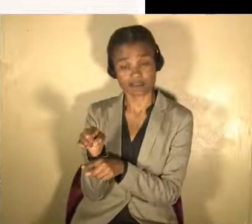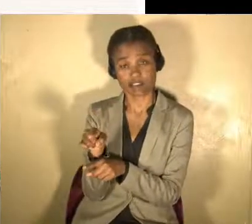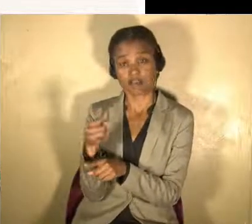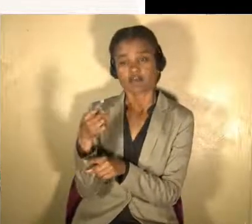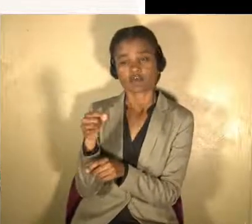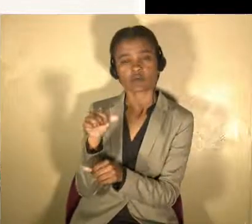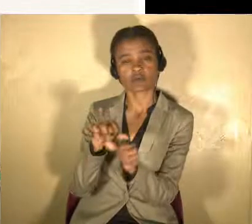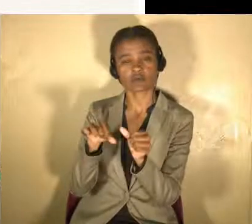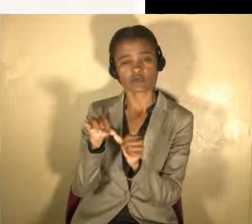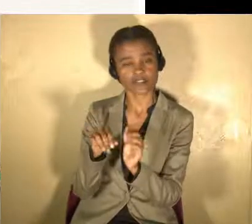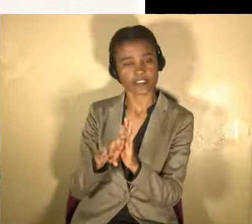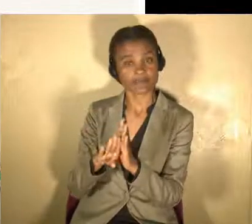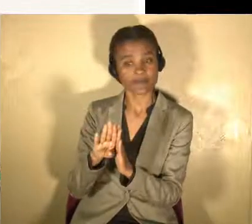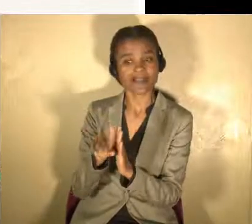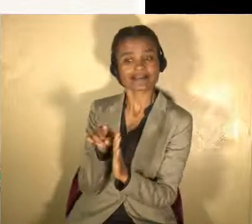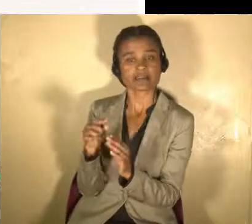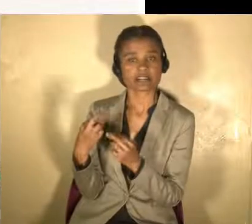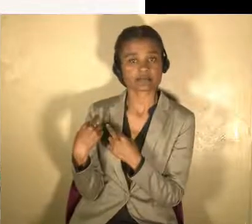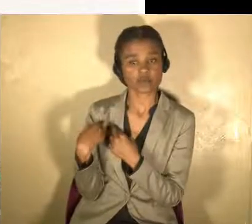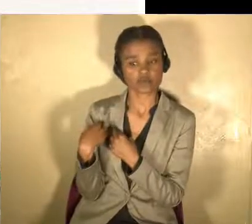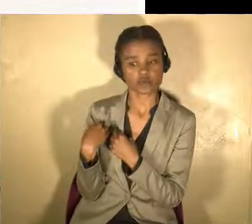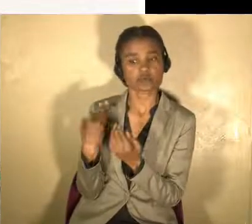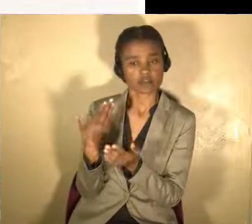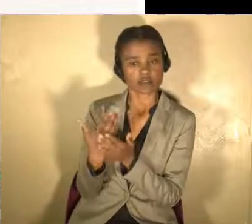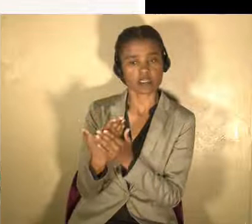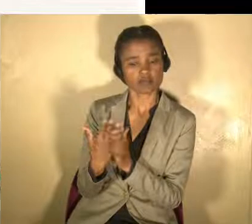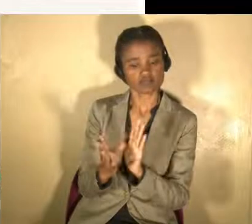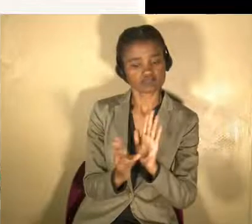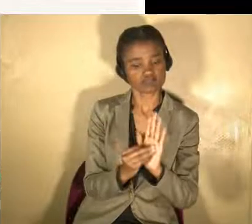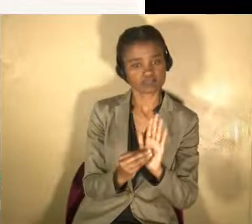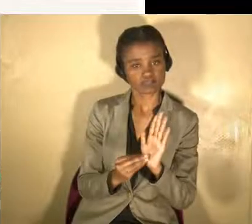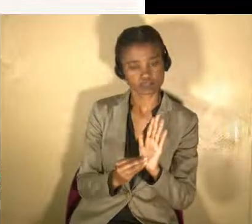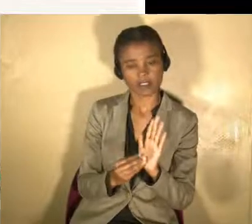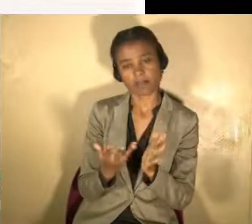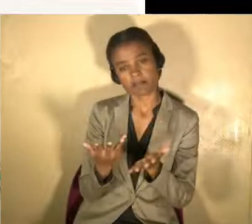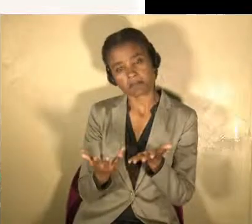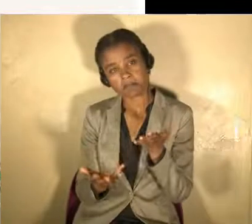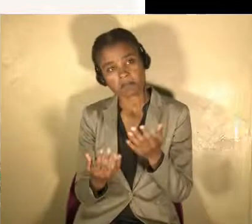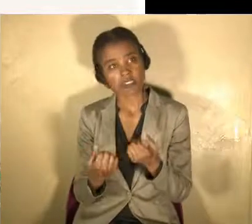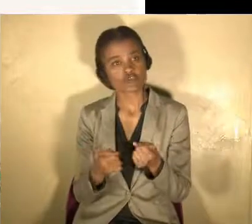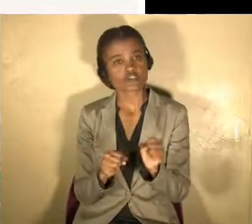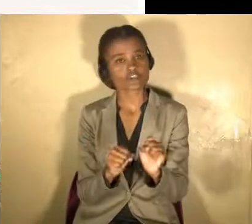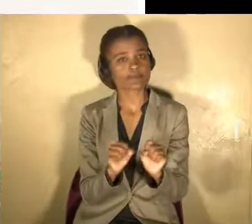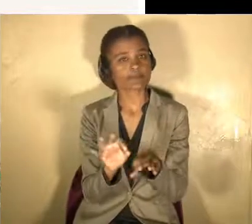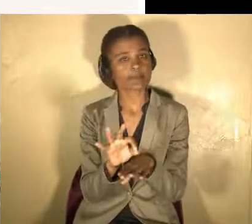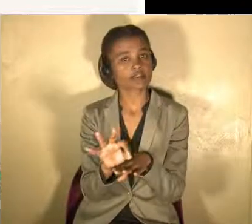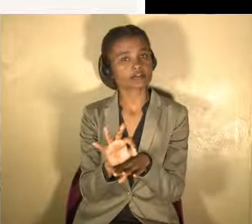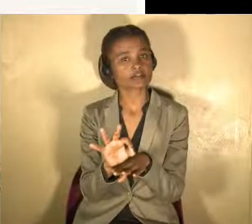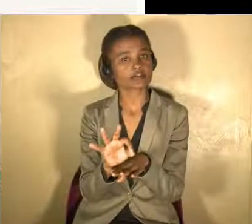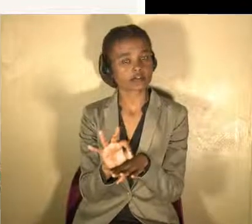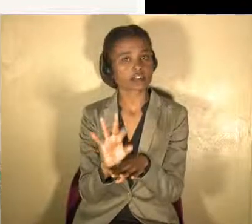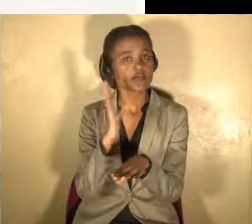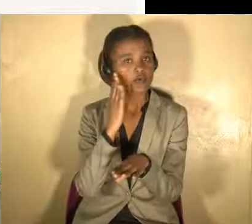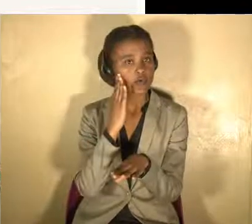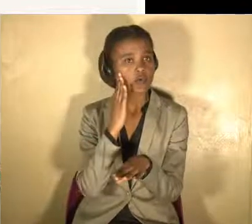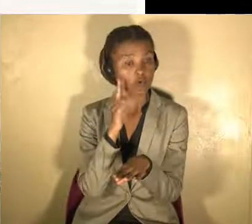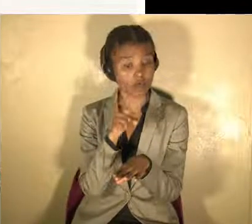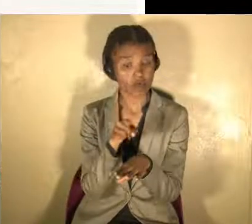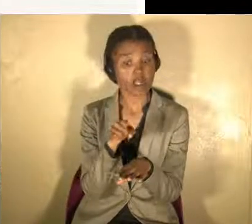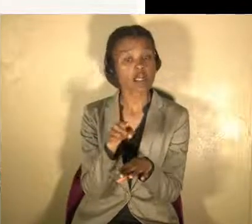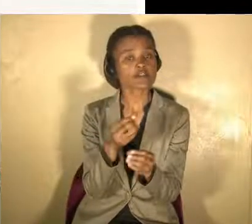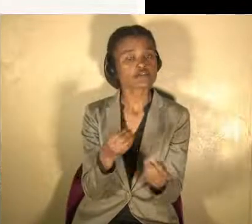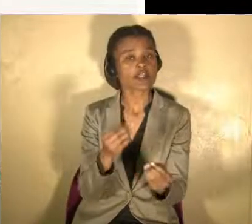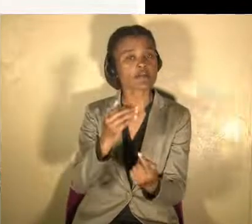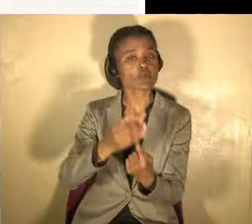to put in place the required strategic plans, enter into agreement with the designated child protection